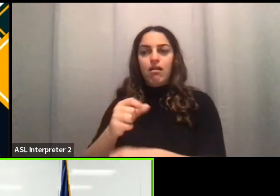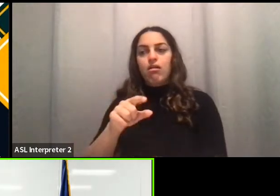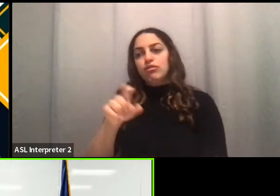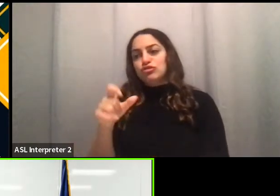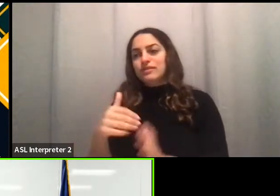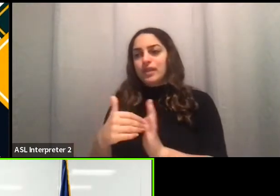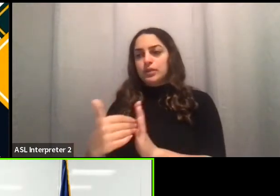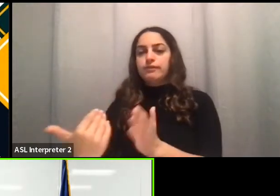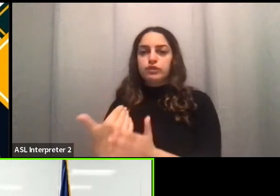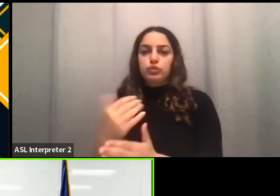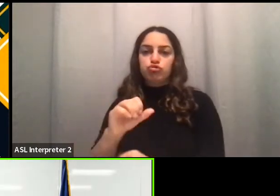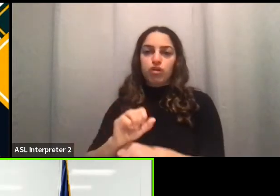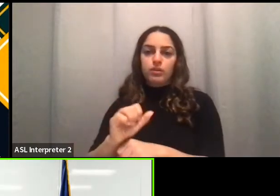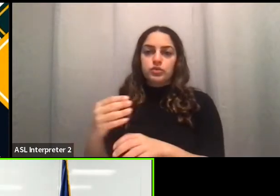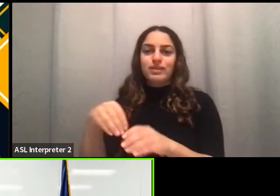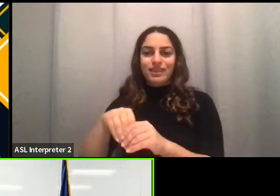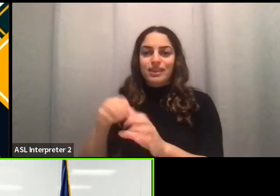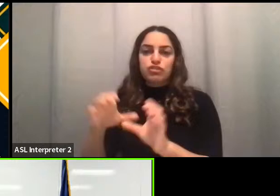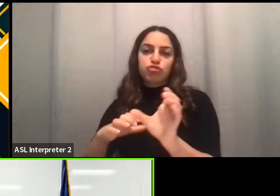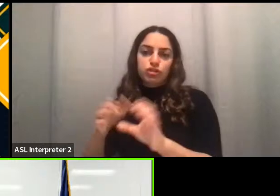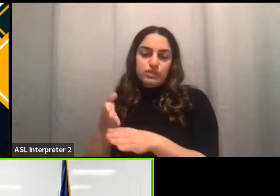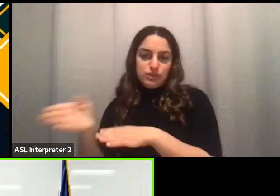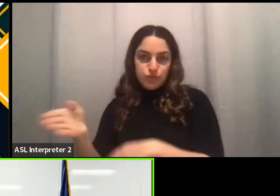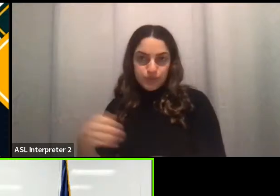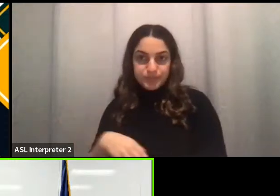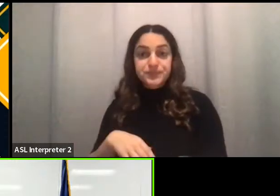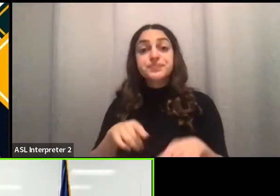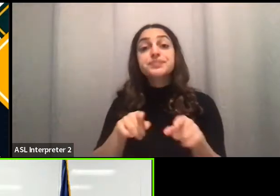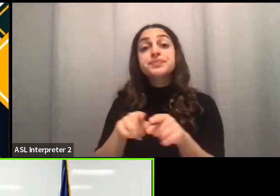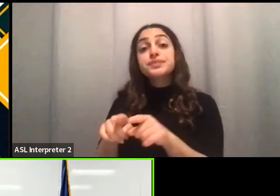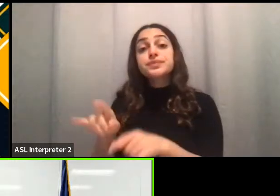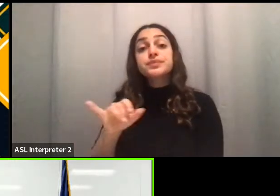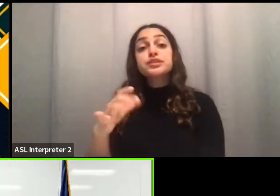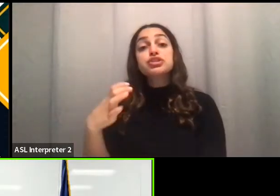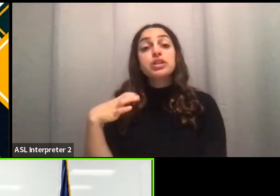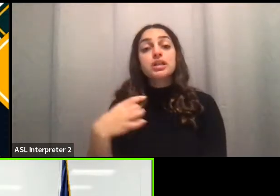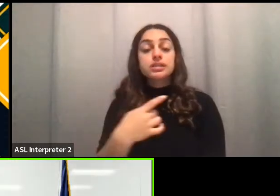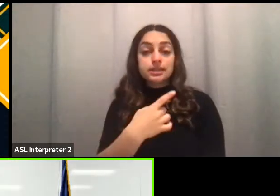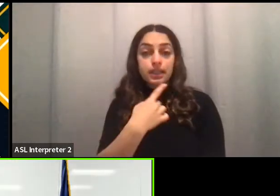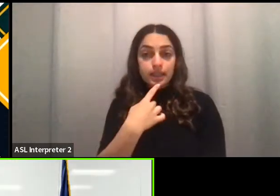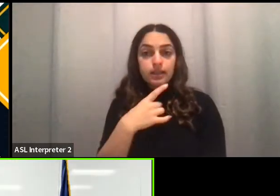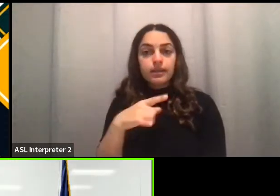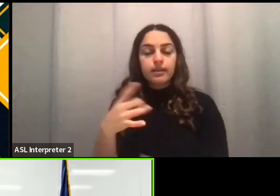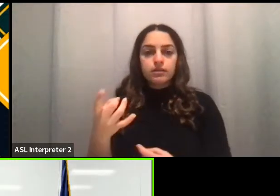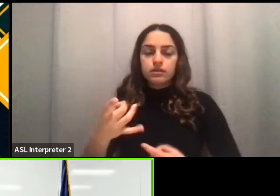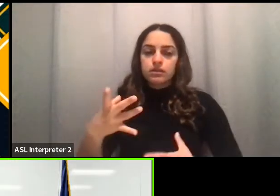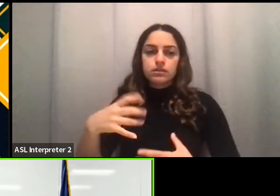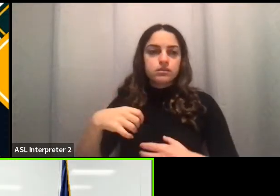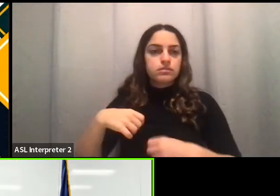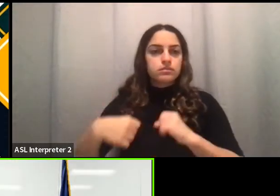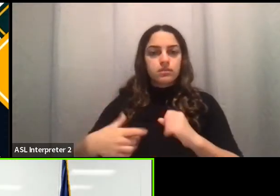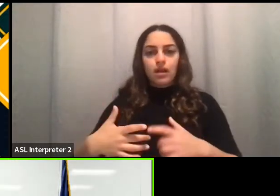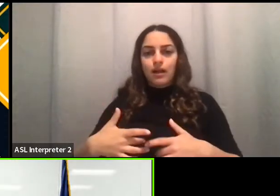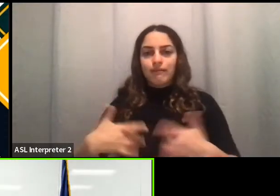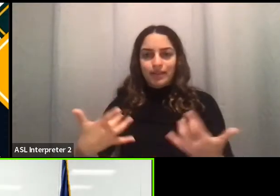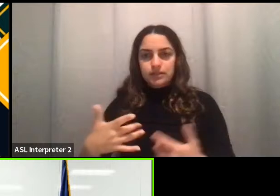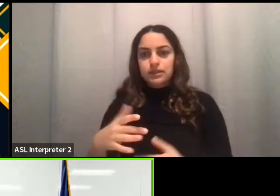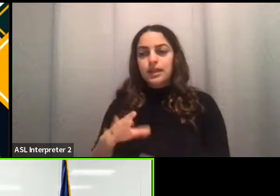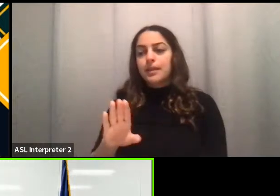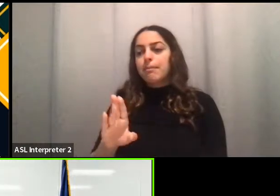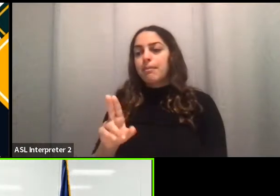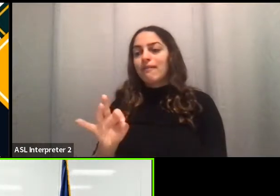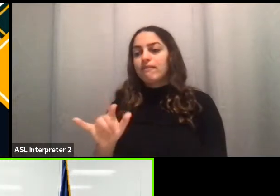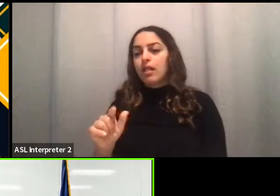industry in addition as the chair said the tragic and heartbreaking events in buffalo